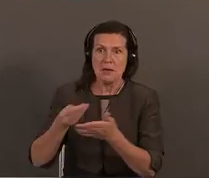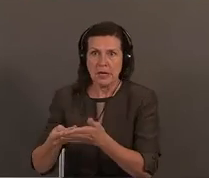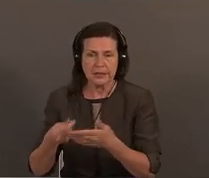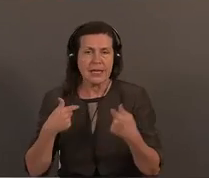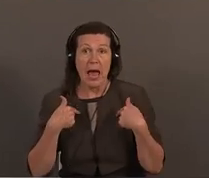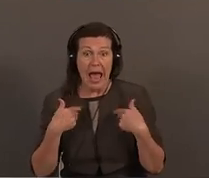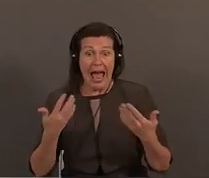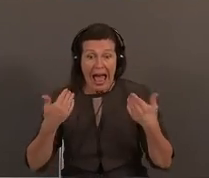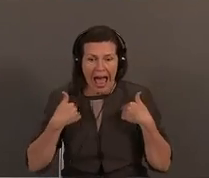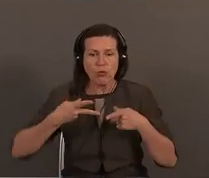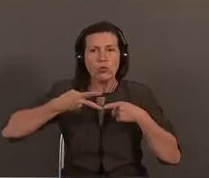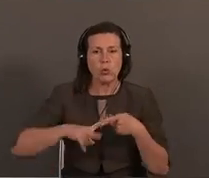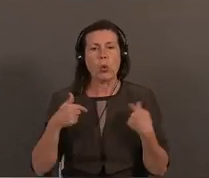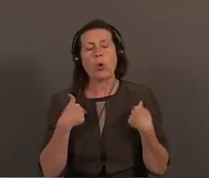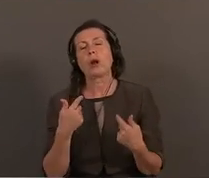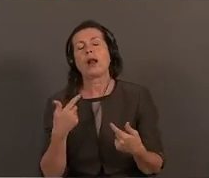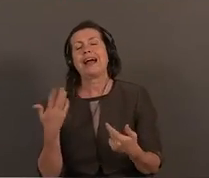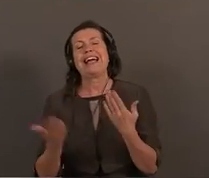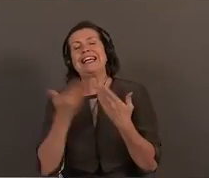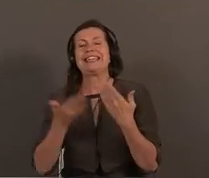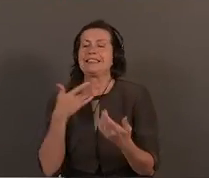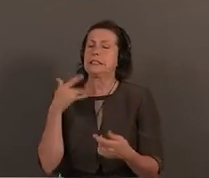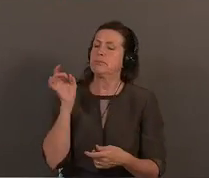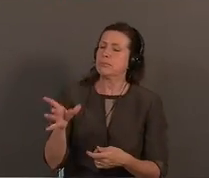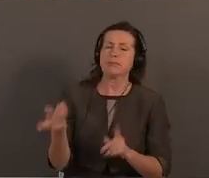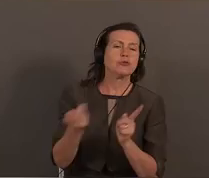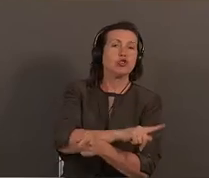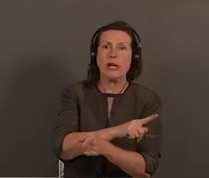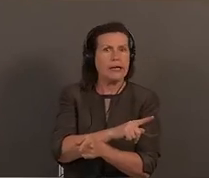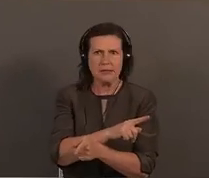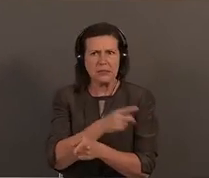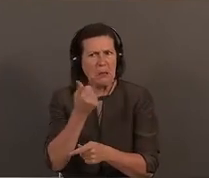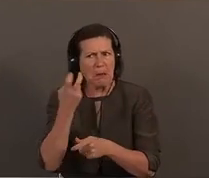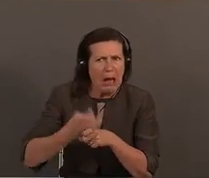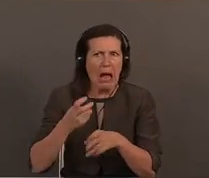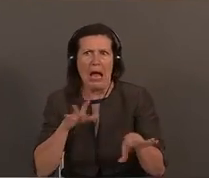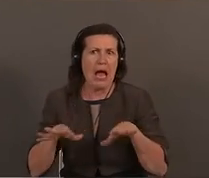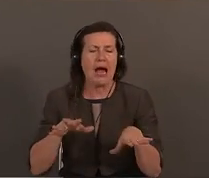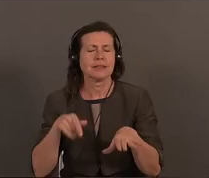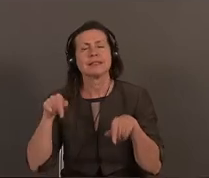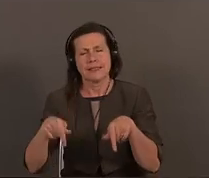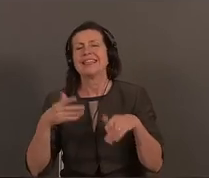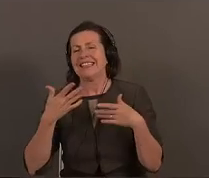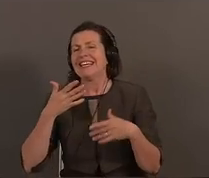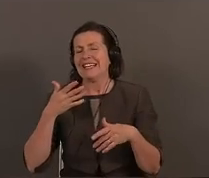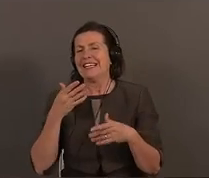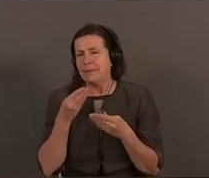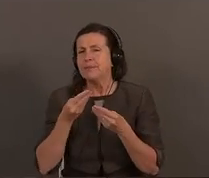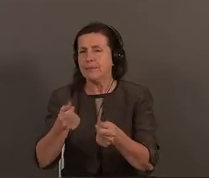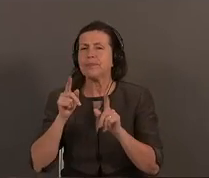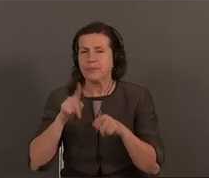If that's facilitated, then it will be certainly something that will move also the market into the right direction. Mm-hmm. Roberto